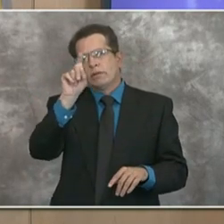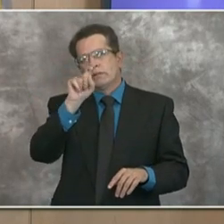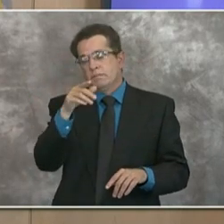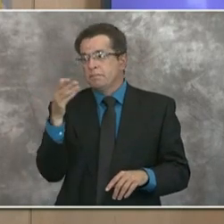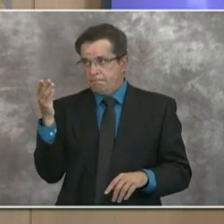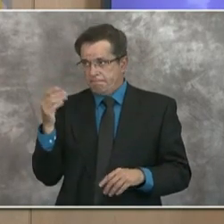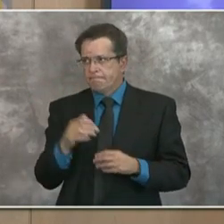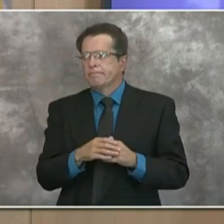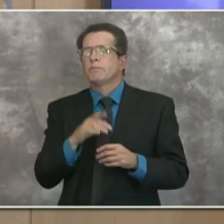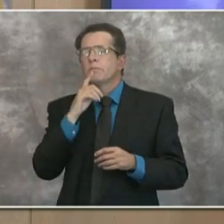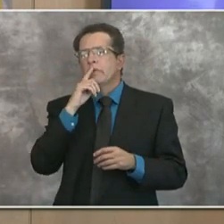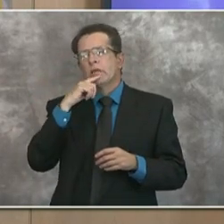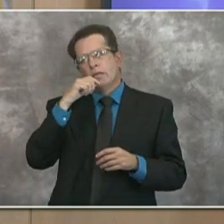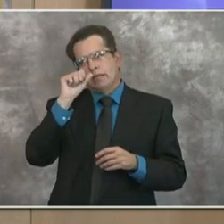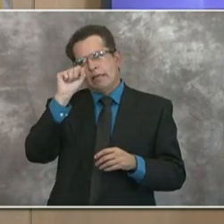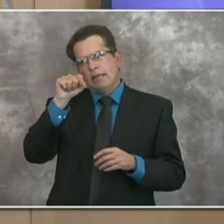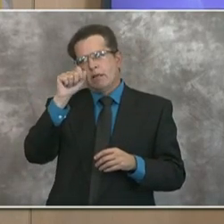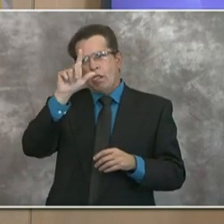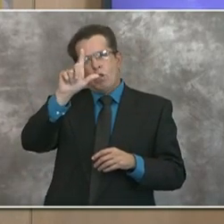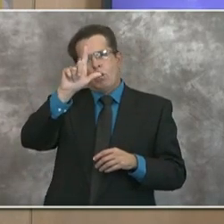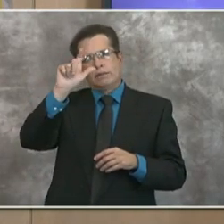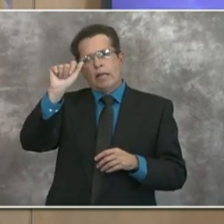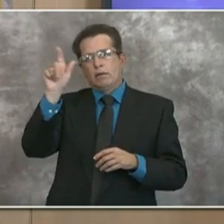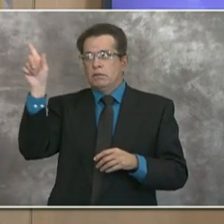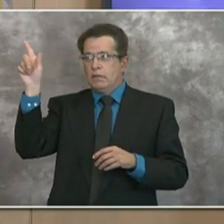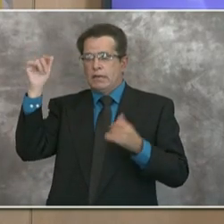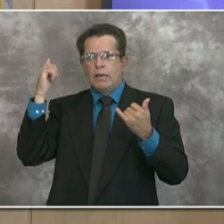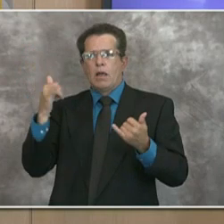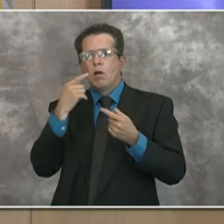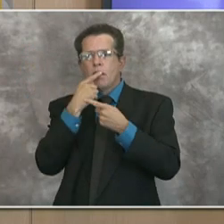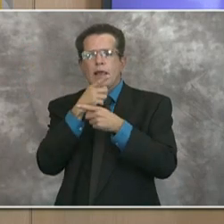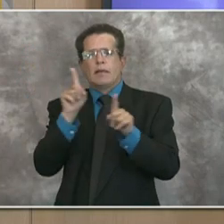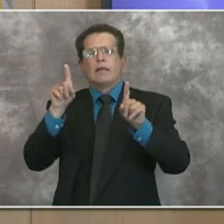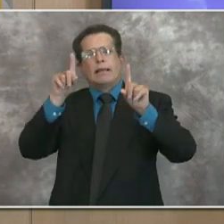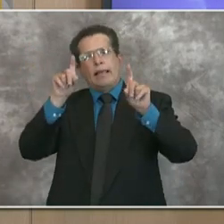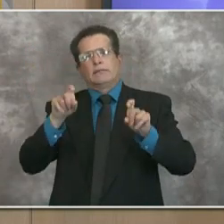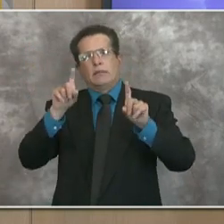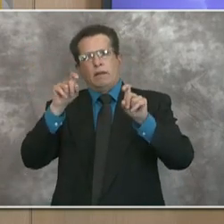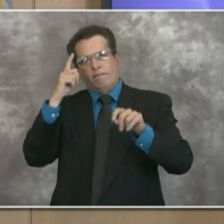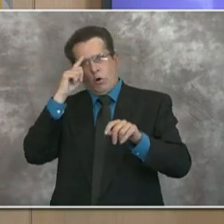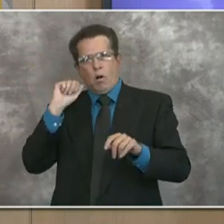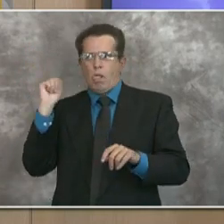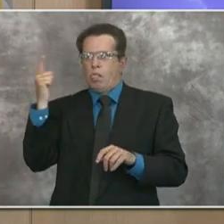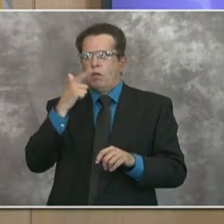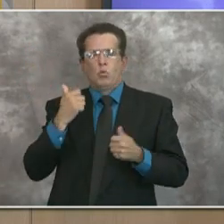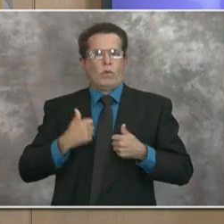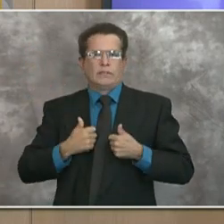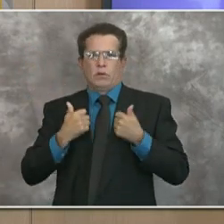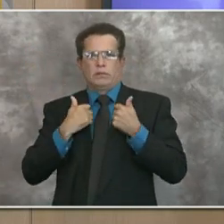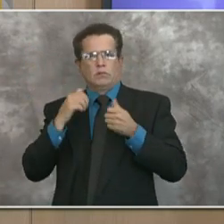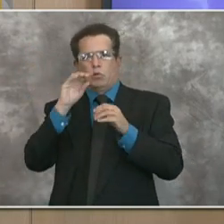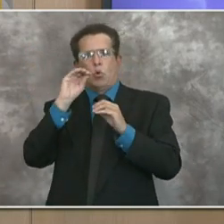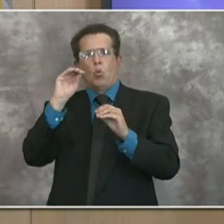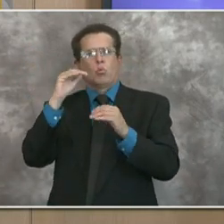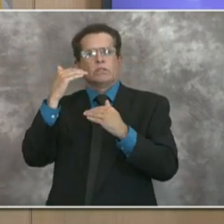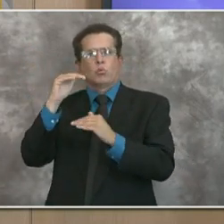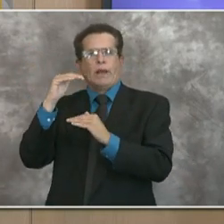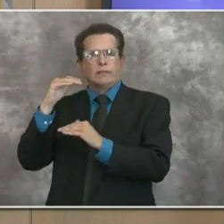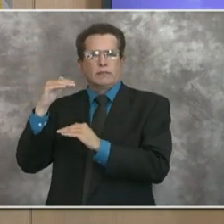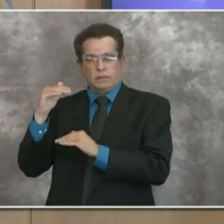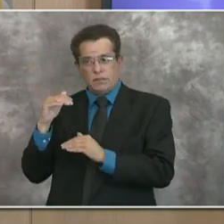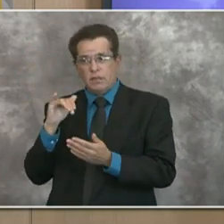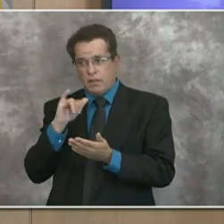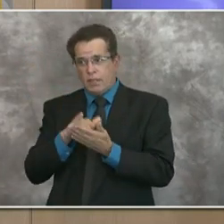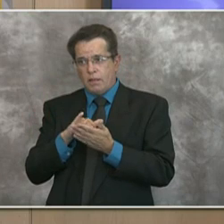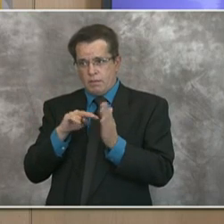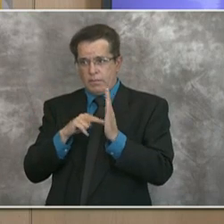Hi, yes. I was just wondering, Los Angeles has announced free testing to all residents there with no restrictions. Is this indicative of